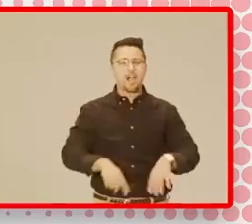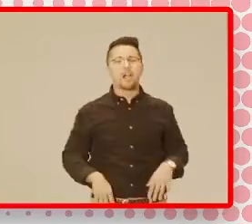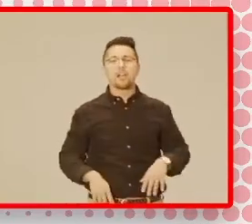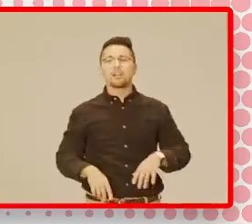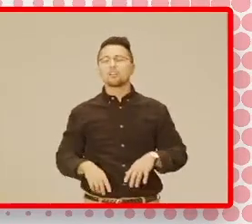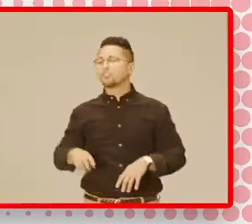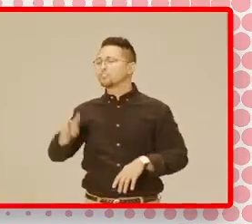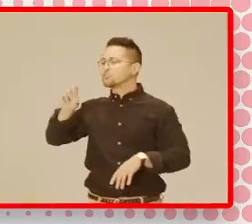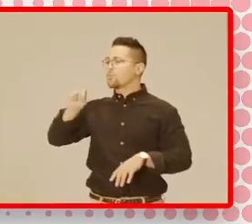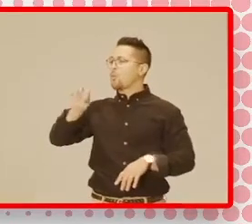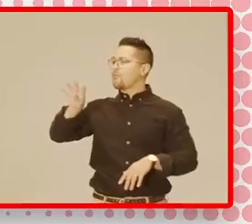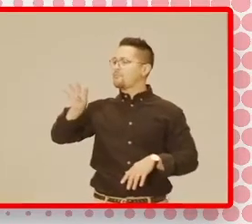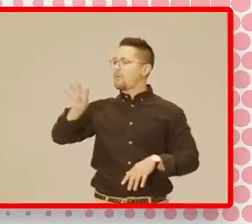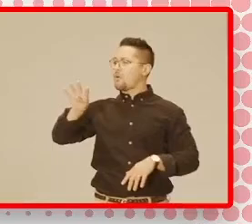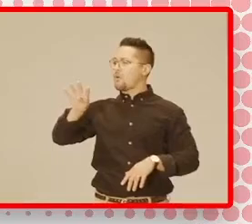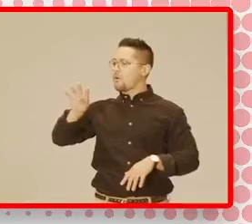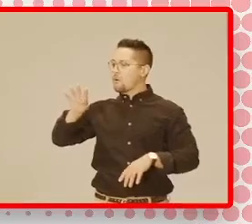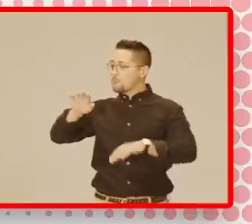swim,